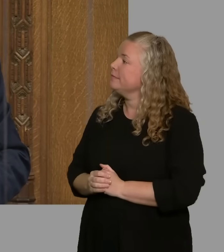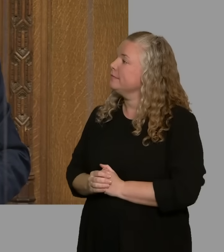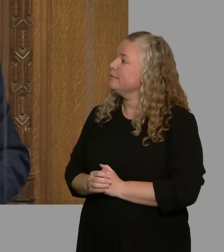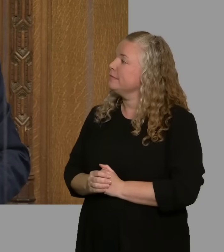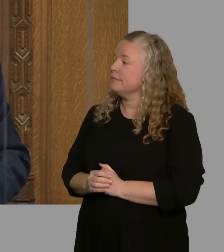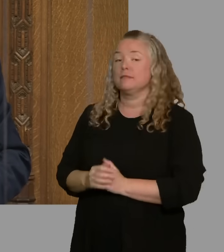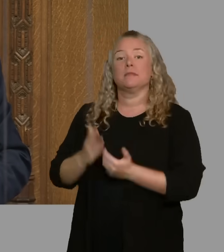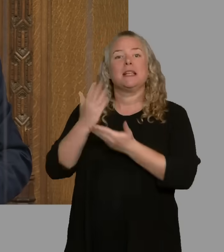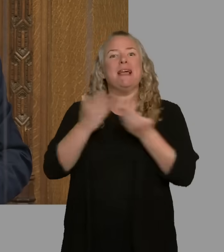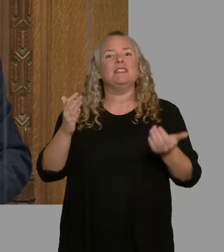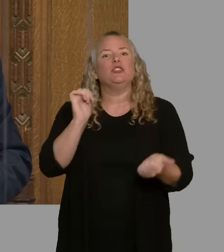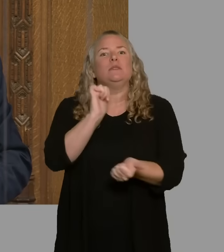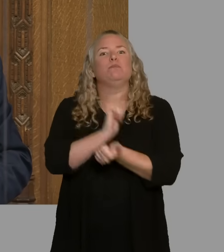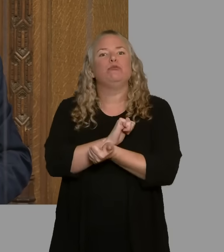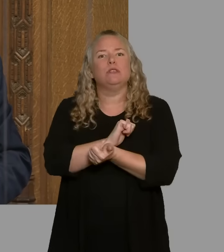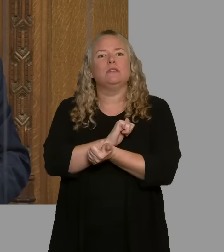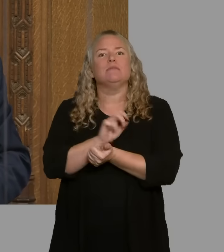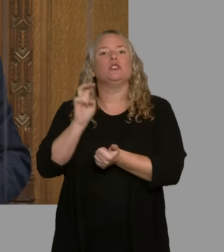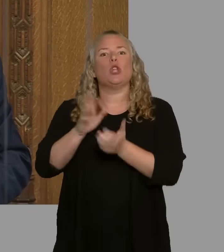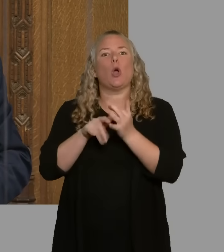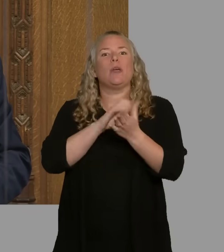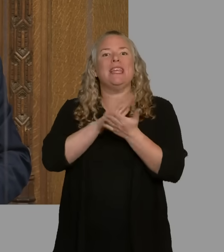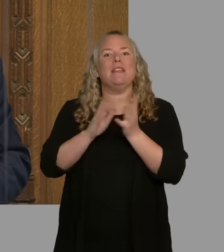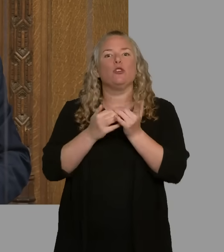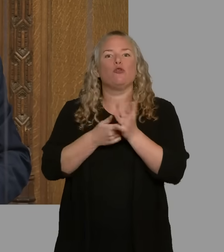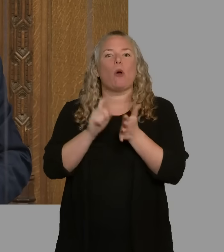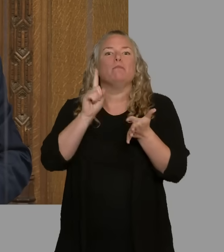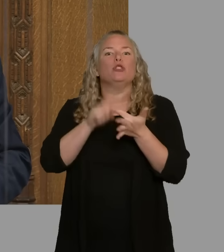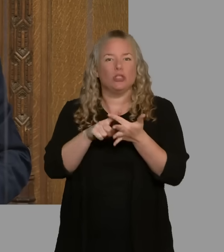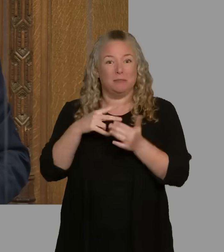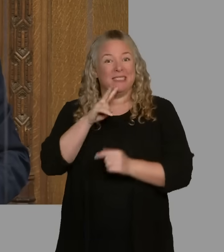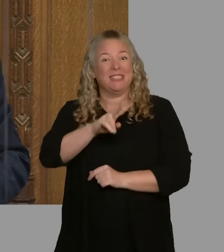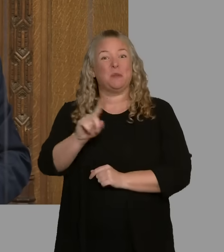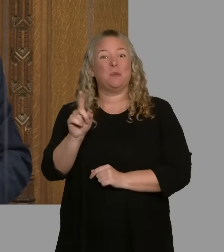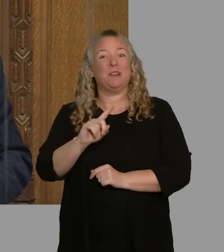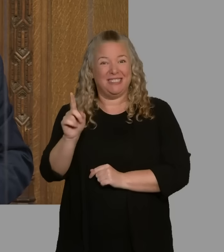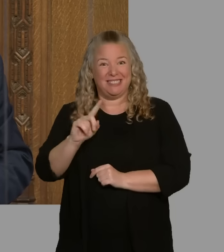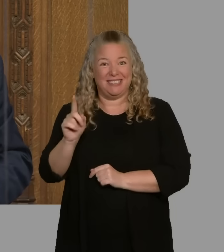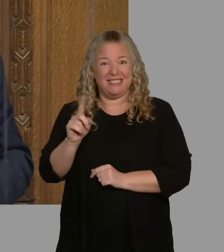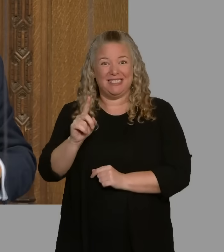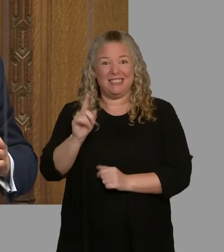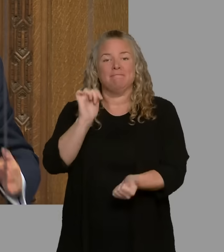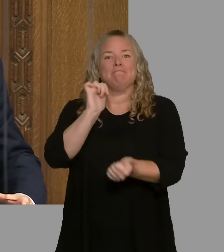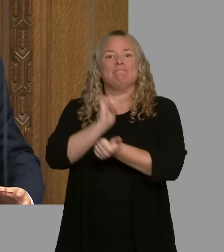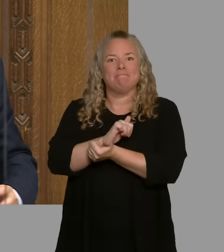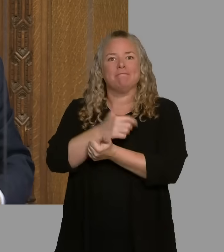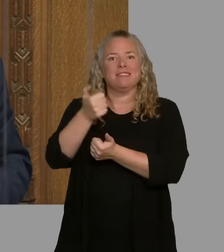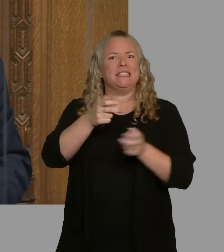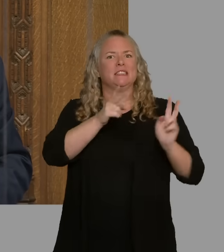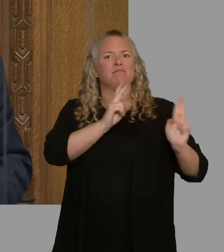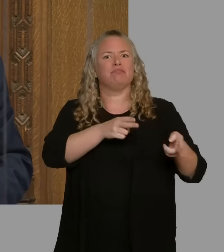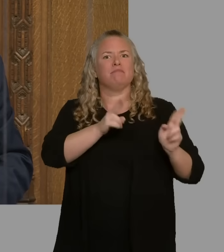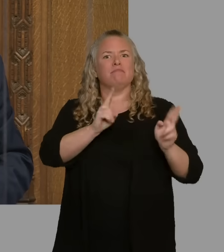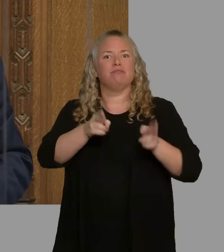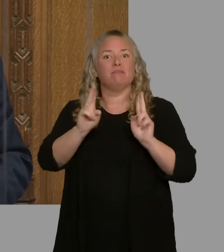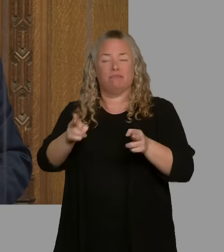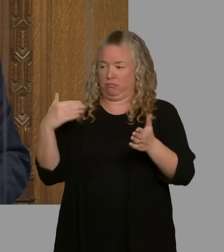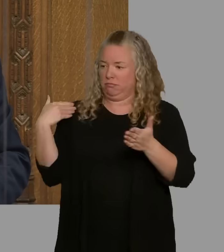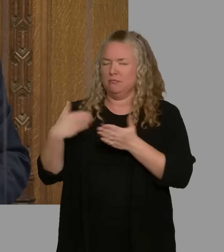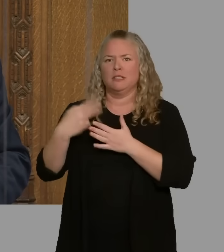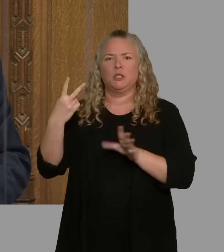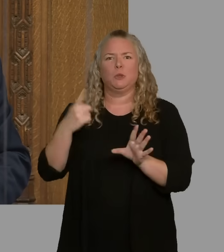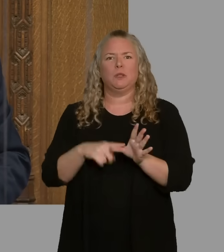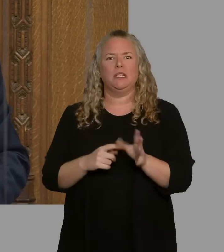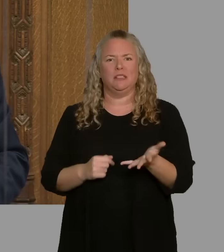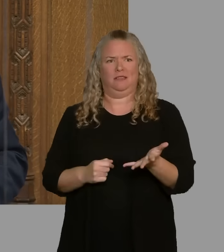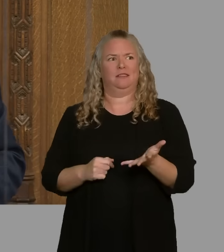Minister join me in calling upon the Ministry of Justice to ensure that there are enough resources and the right